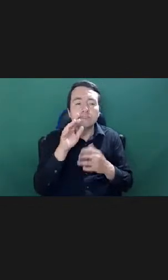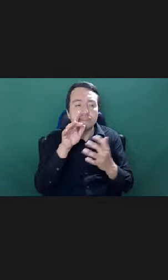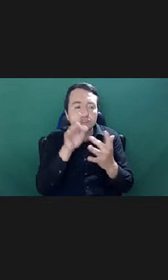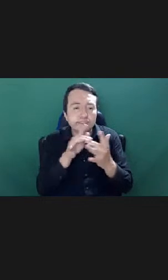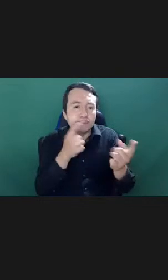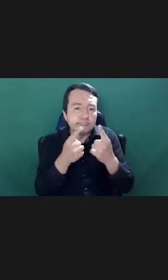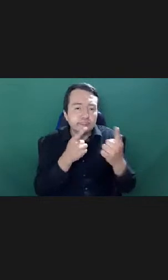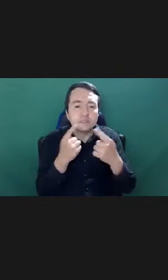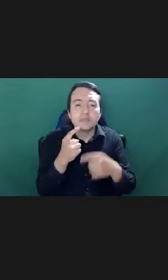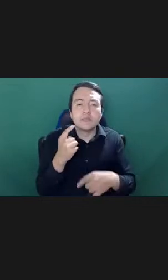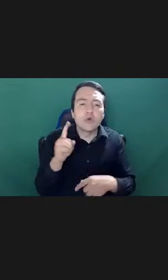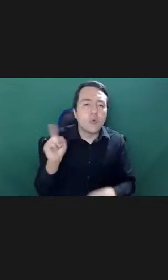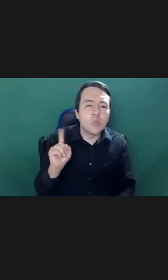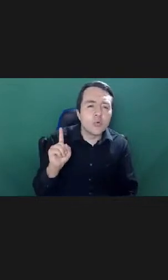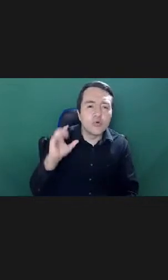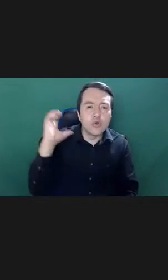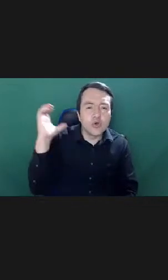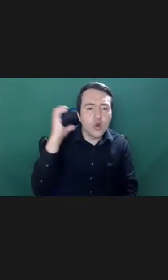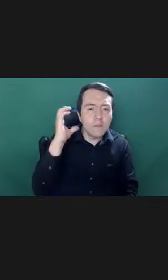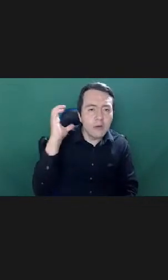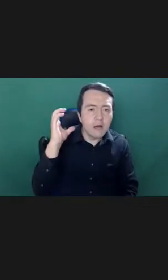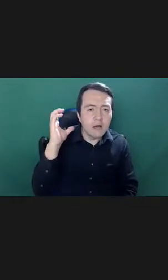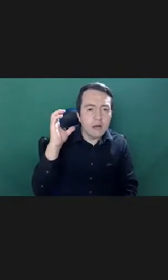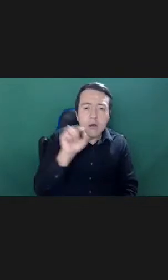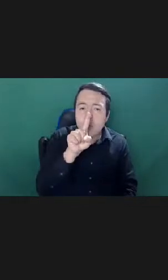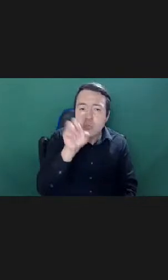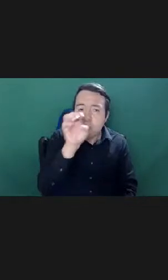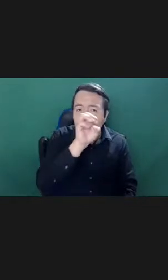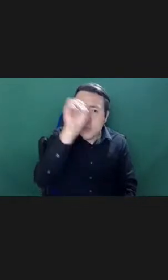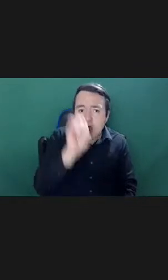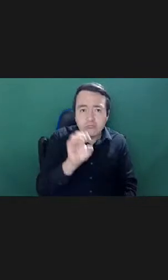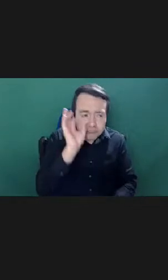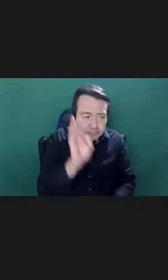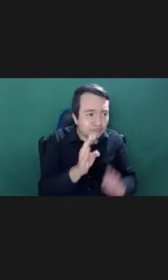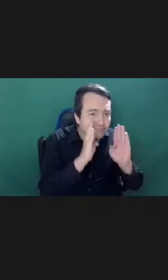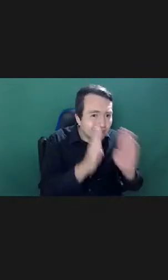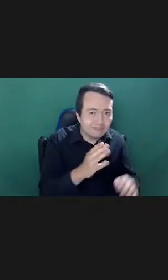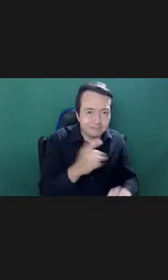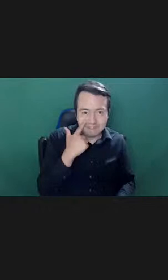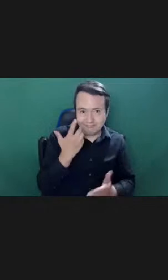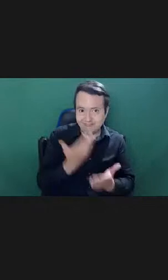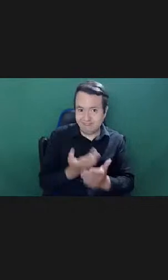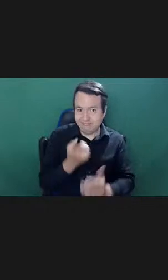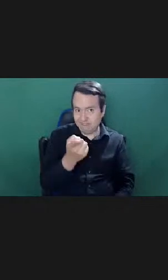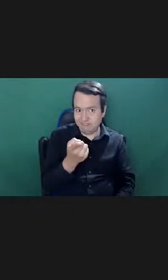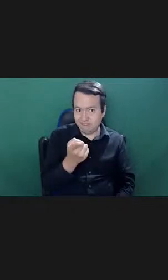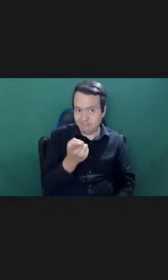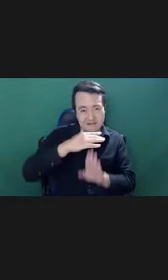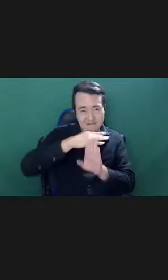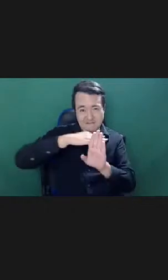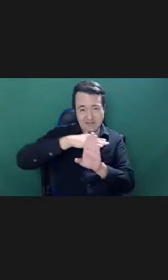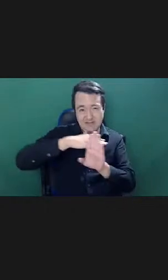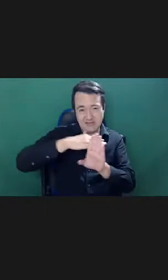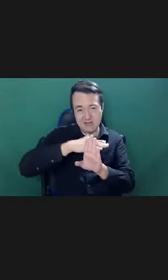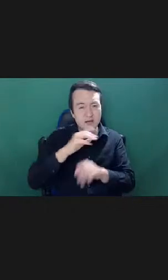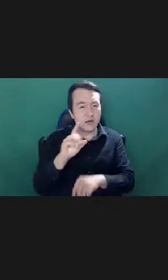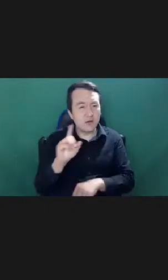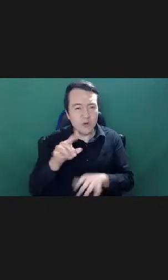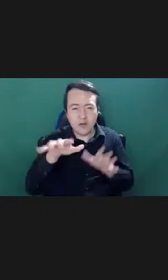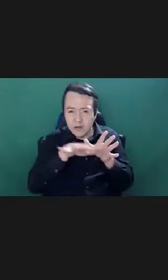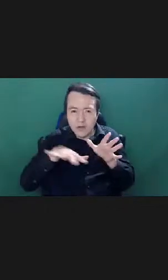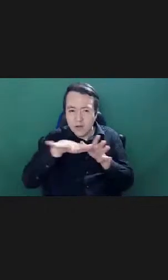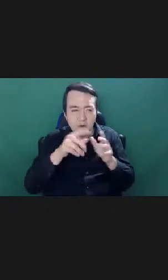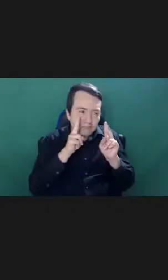of distributions in between that countries can look at and see what's the problem or where are the extra resources.